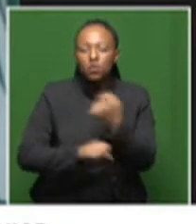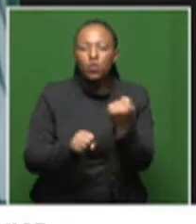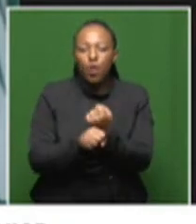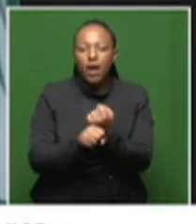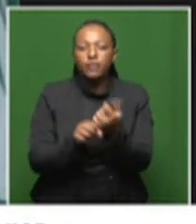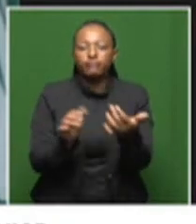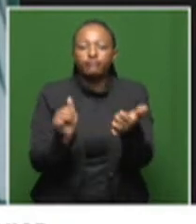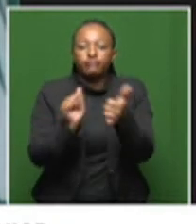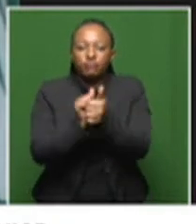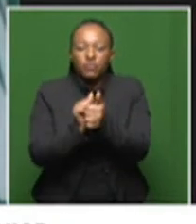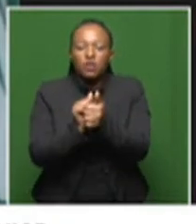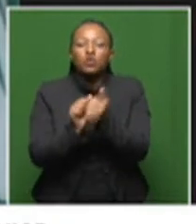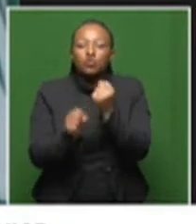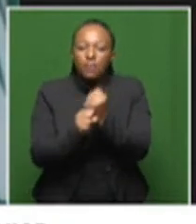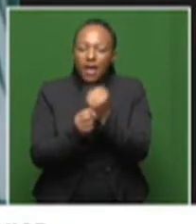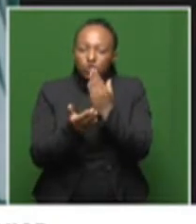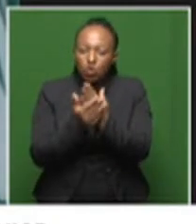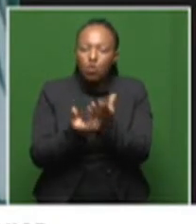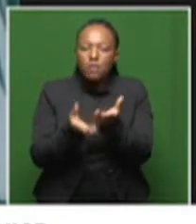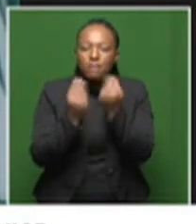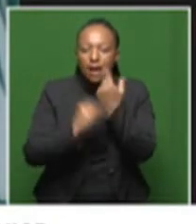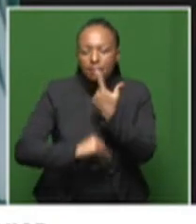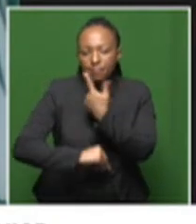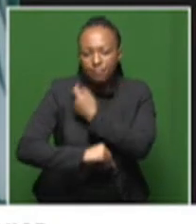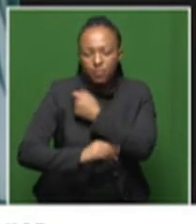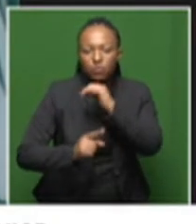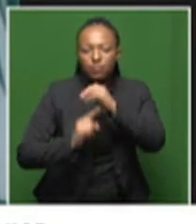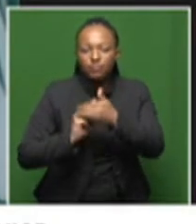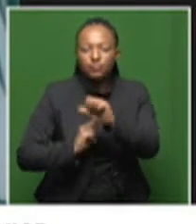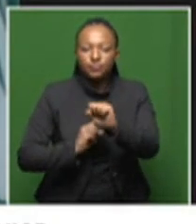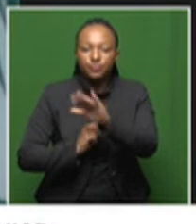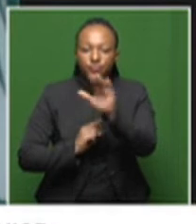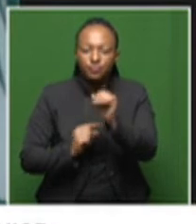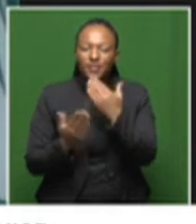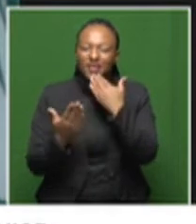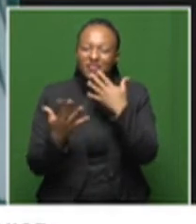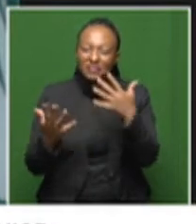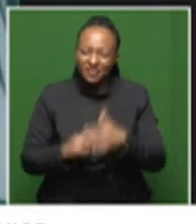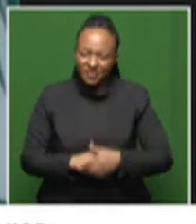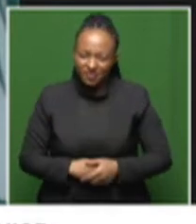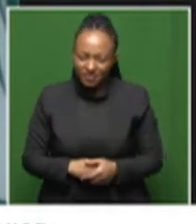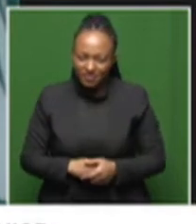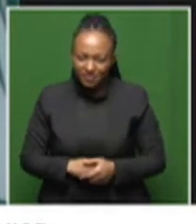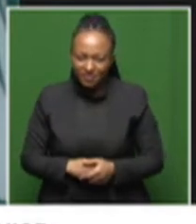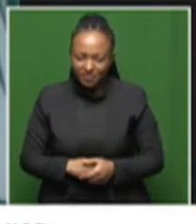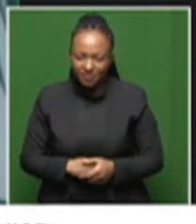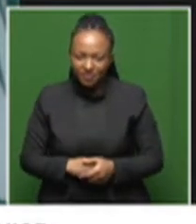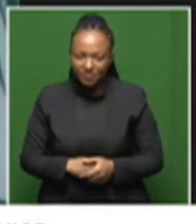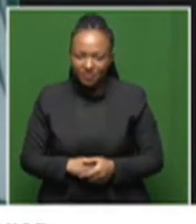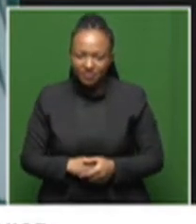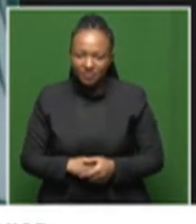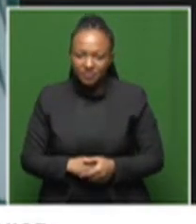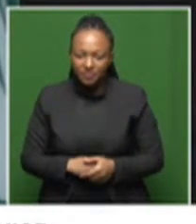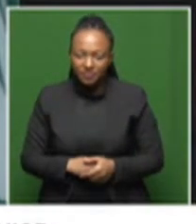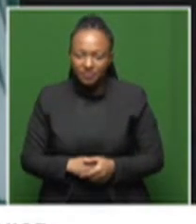together to ensure that we vaccinate the nation and we protect South Africa. Thank you very much.